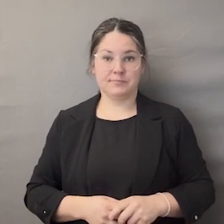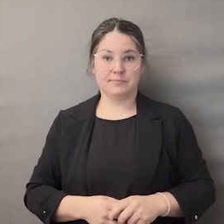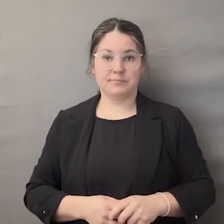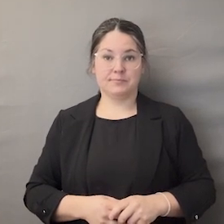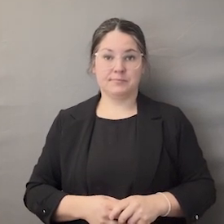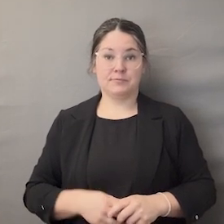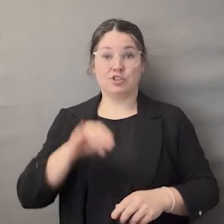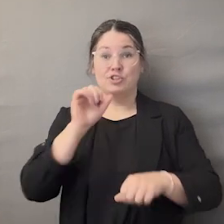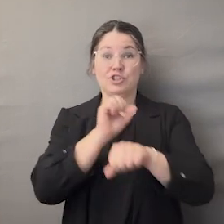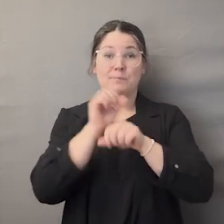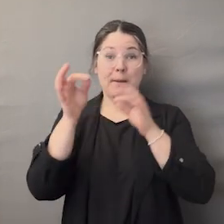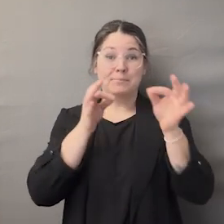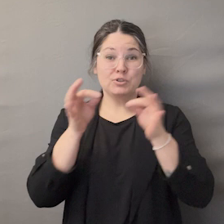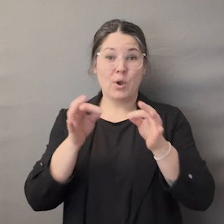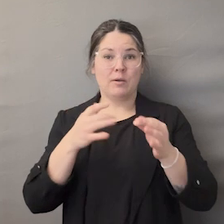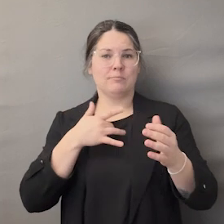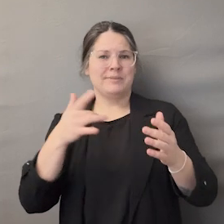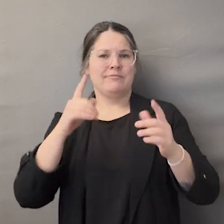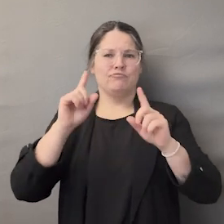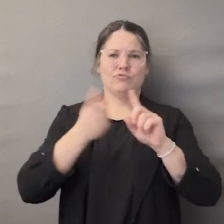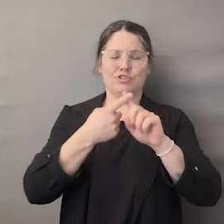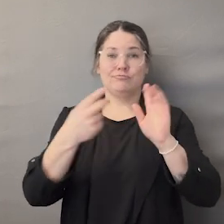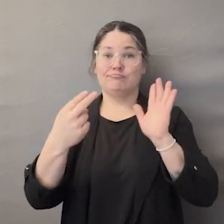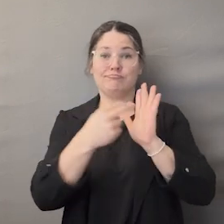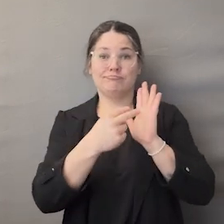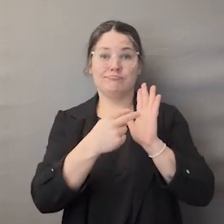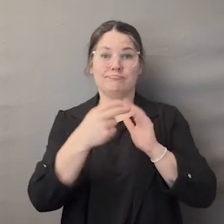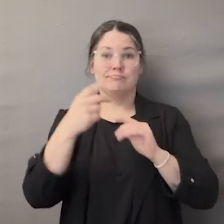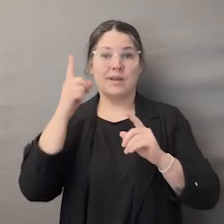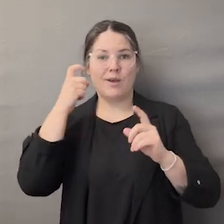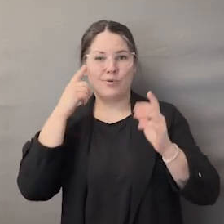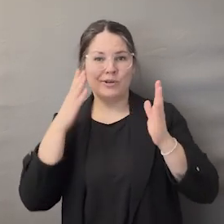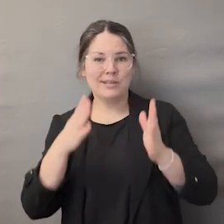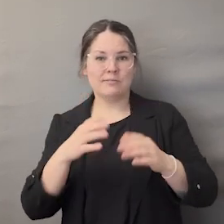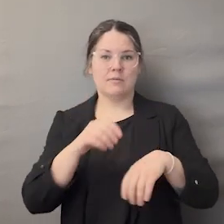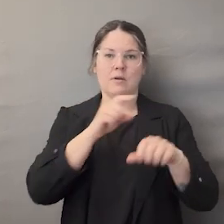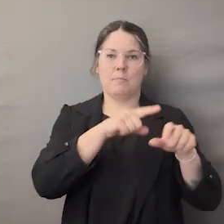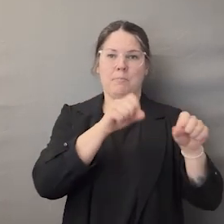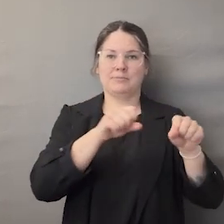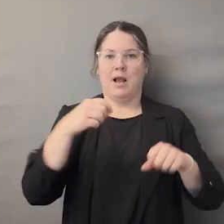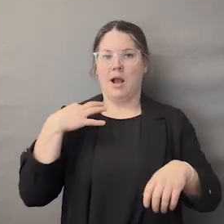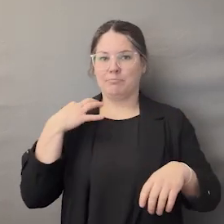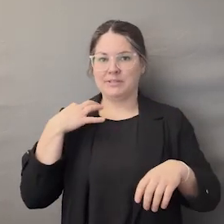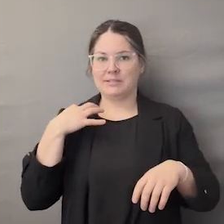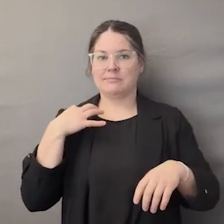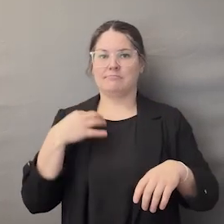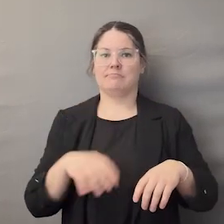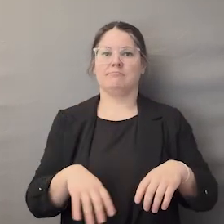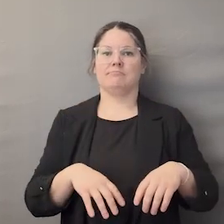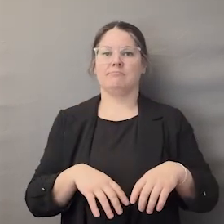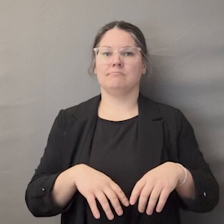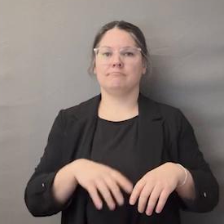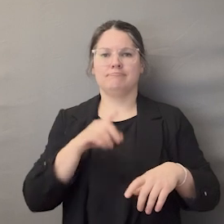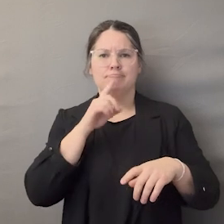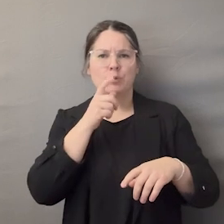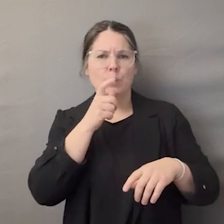Job descriptions are often the first point of contact between an employer and a potential candidate. They shape who feels encouraged to